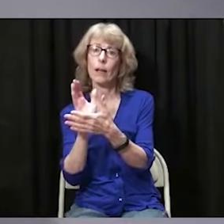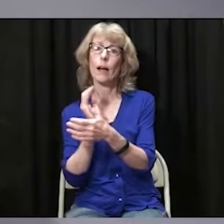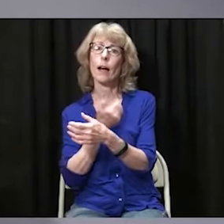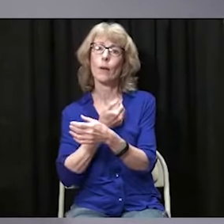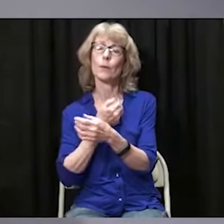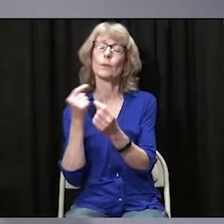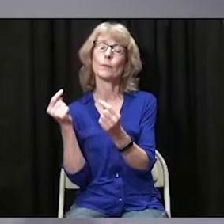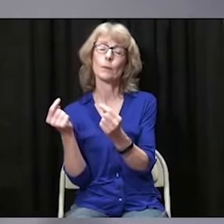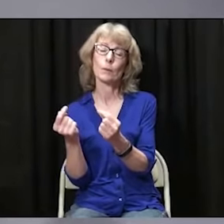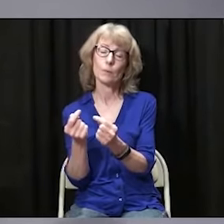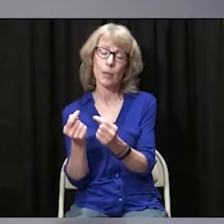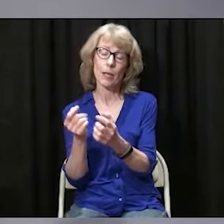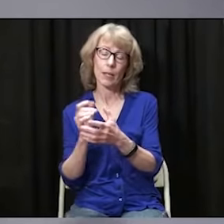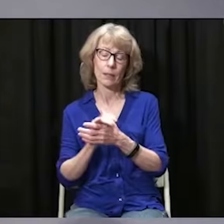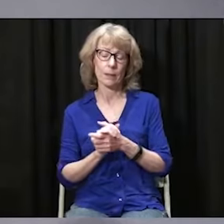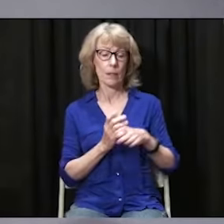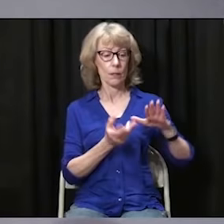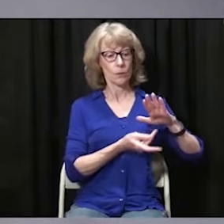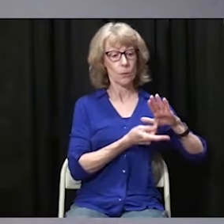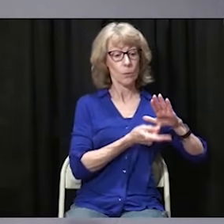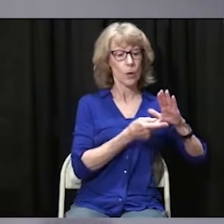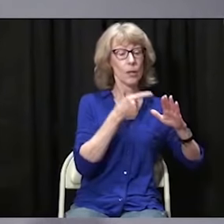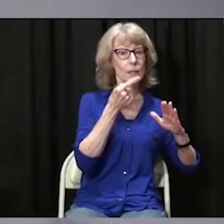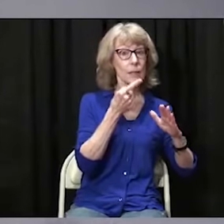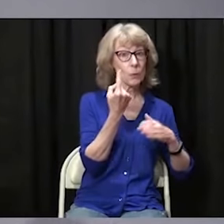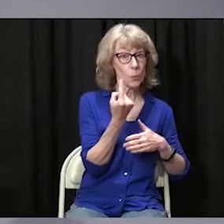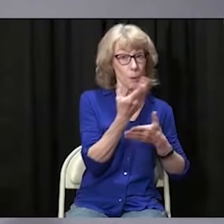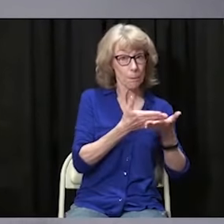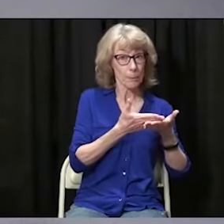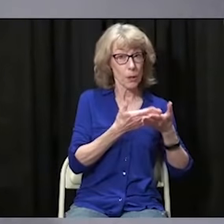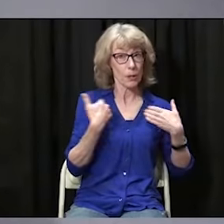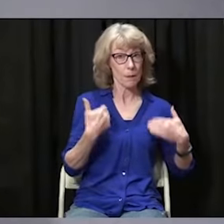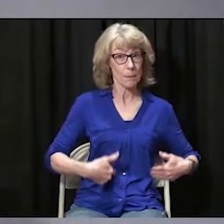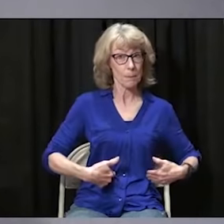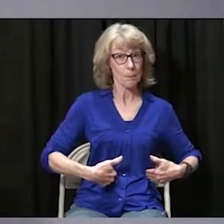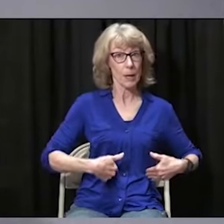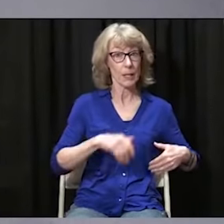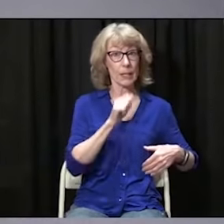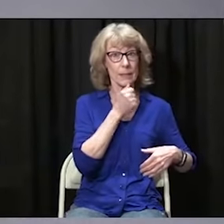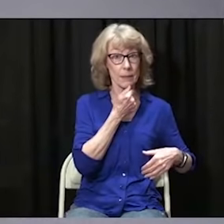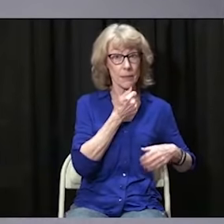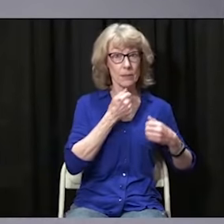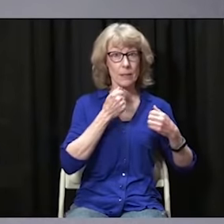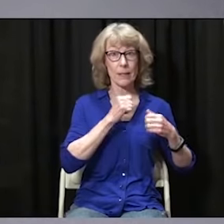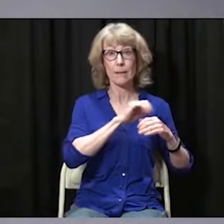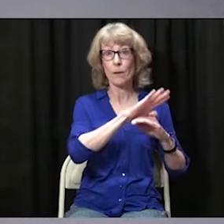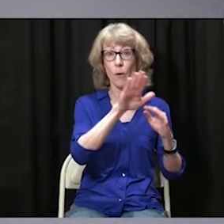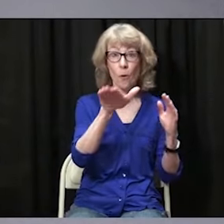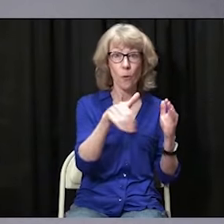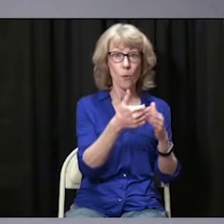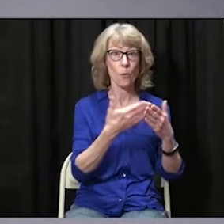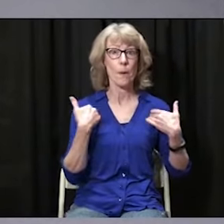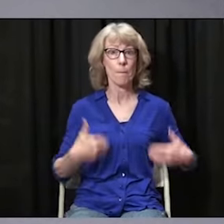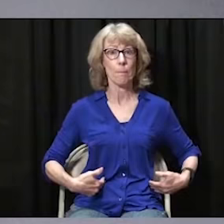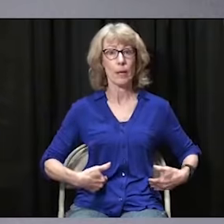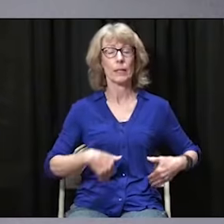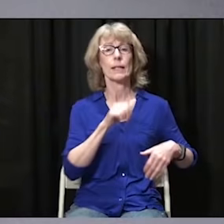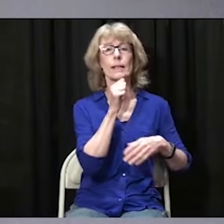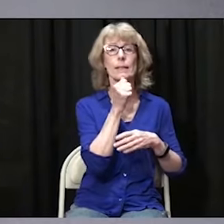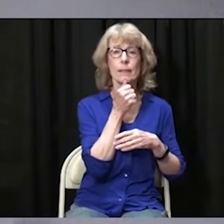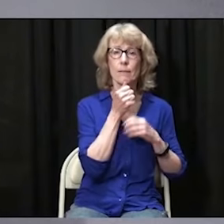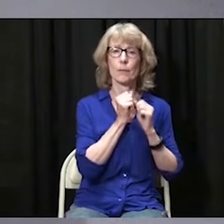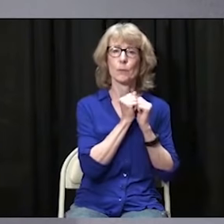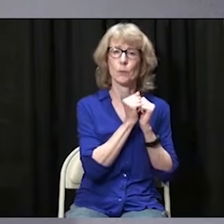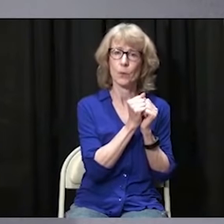calling us to do. If one part of the body suffers, every part suffers with it. You don't have to fix it. You just need to share